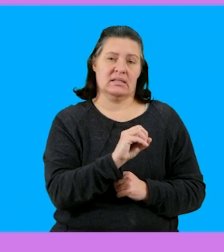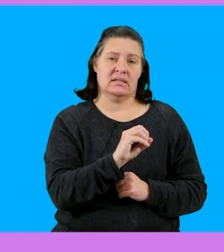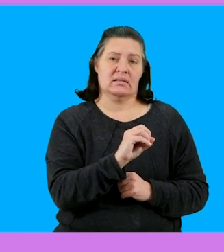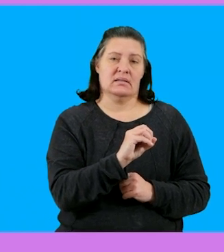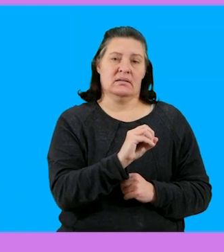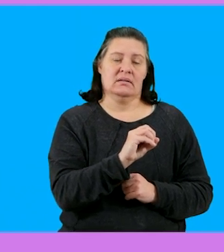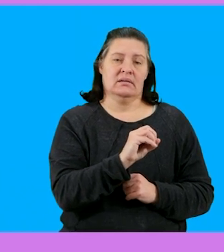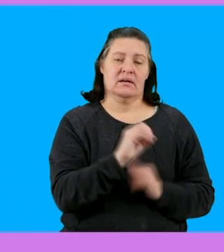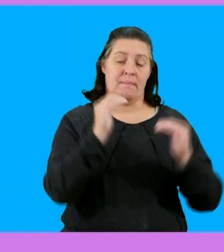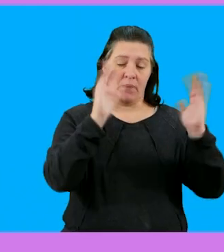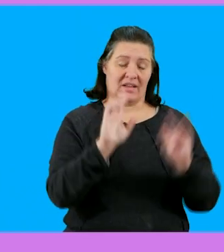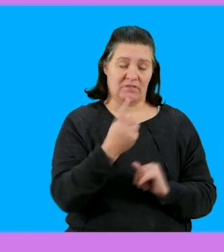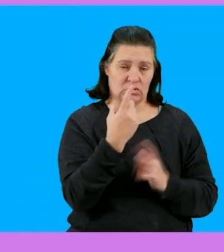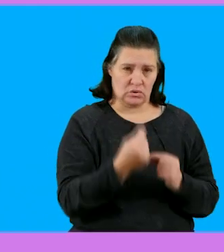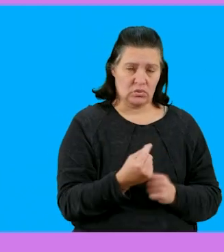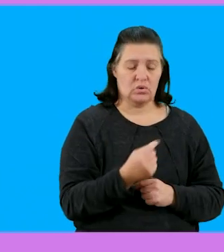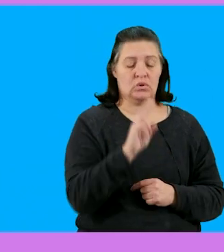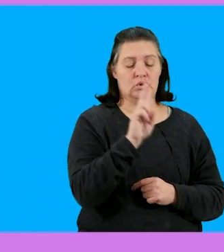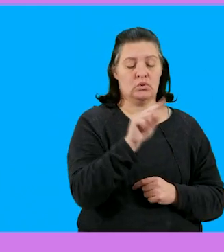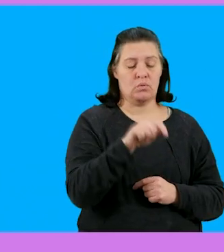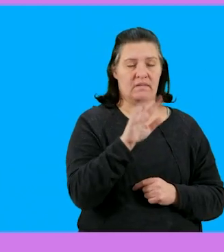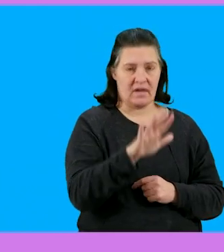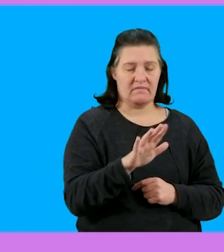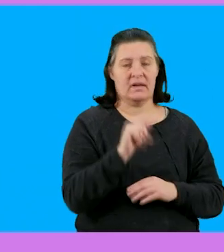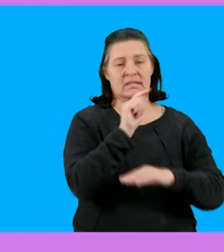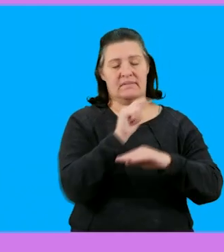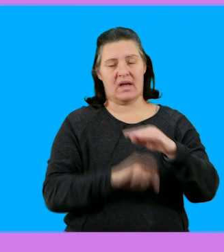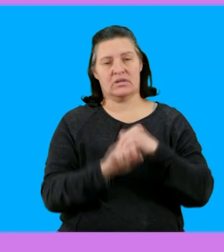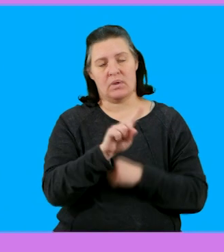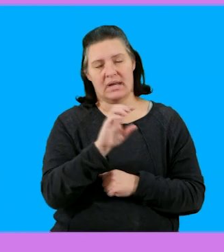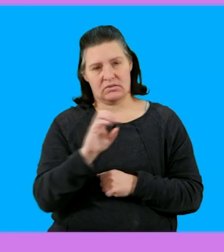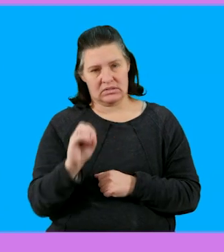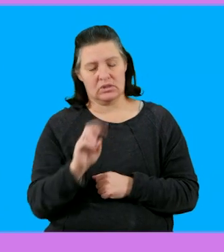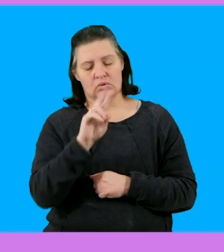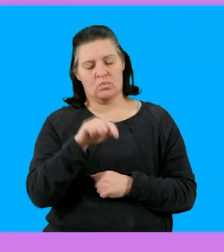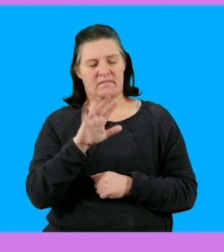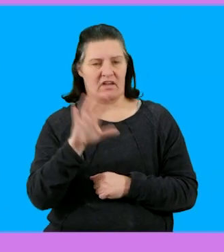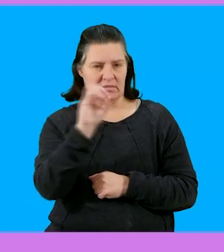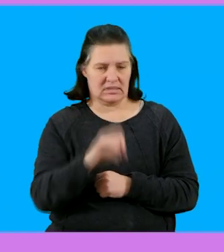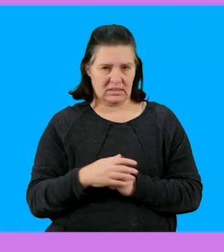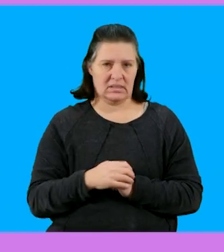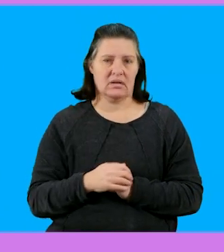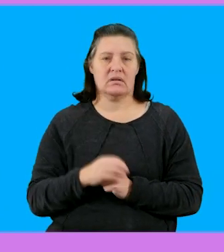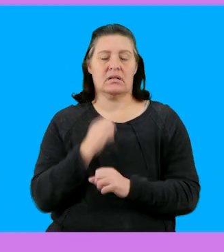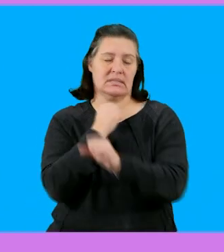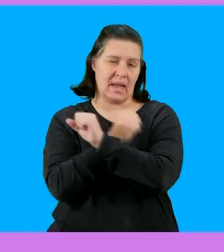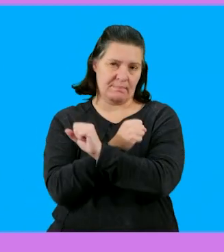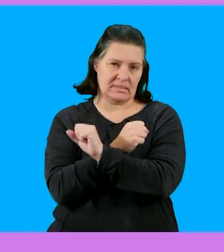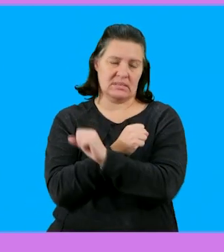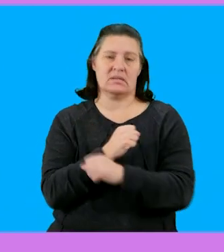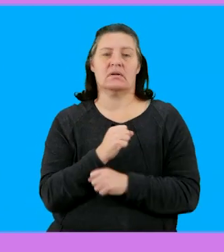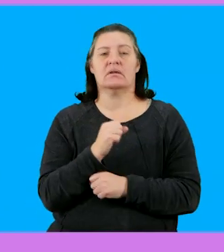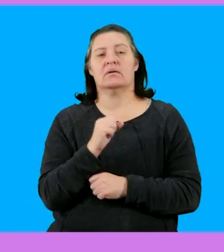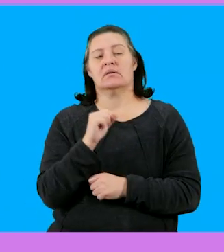simplify the part in brackets first. Now, so 2.5 divided by 100, that's your 2.5%. Off means I